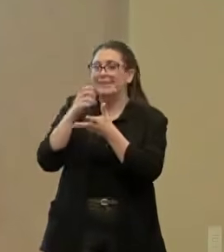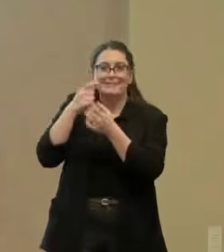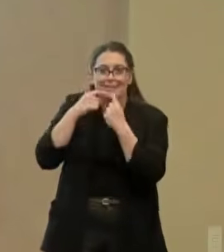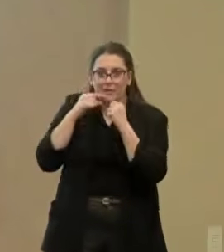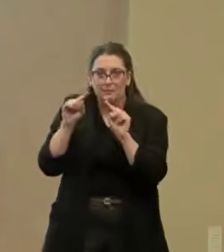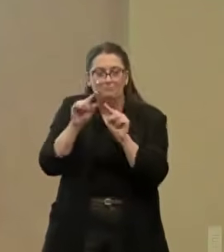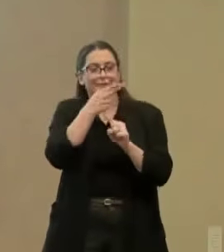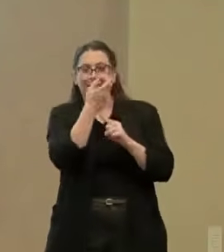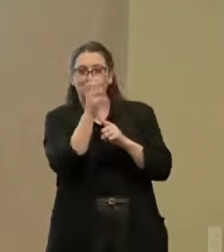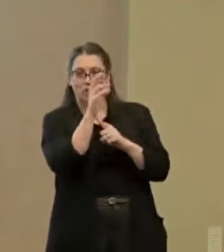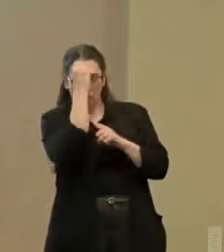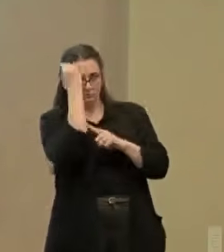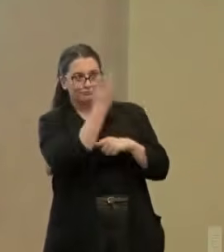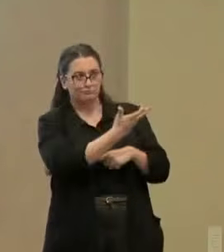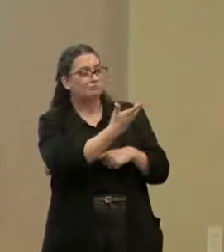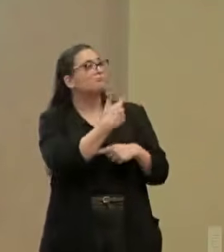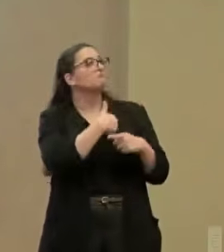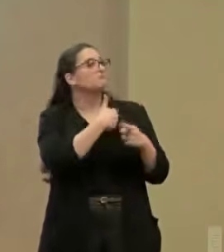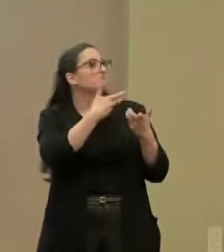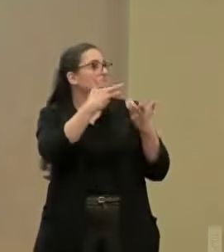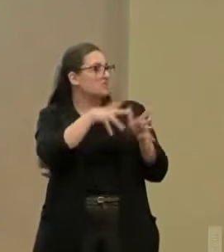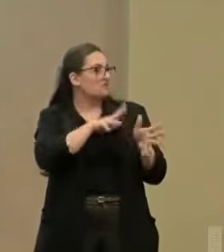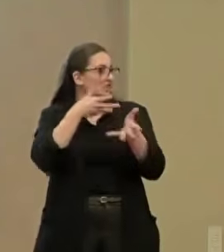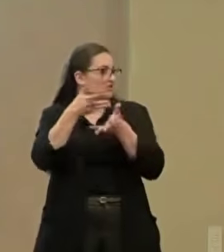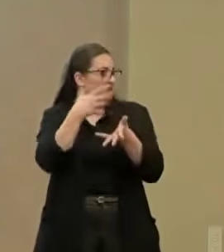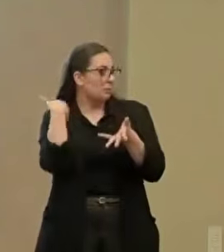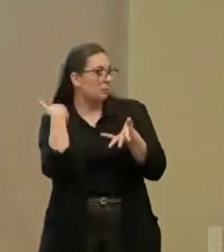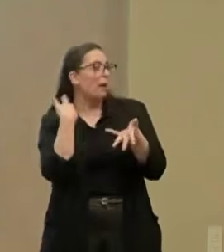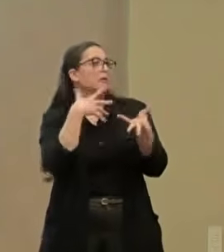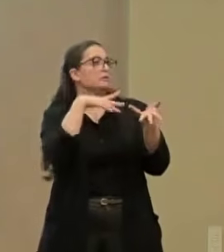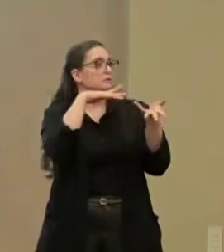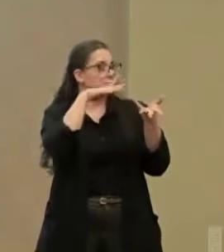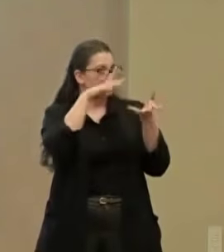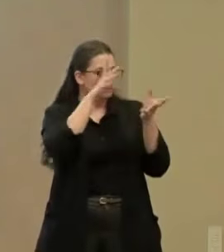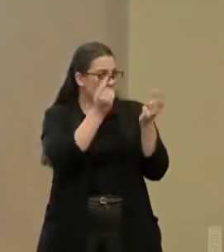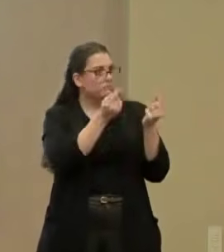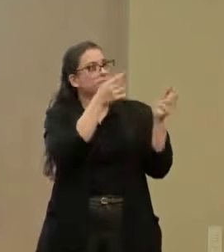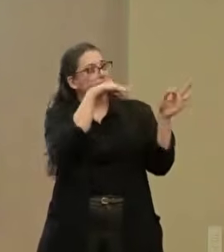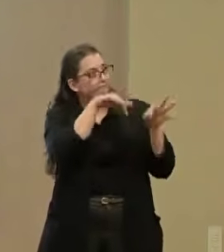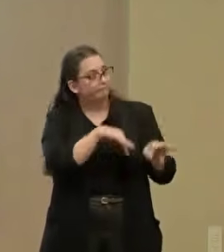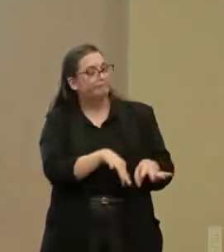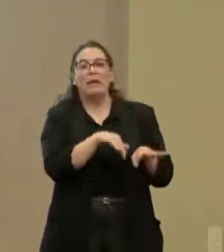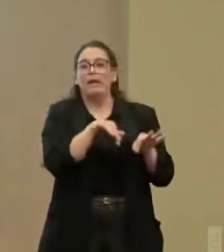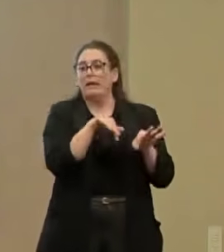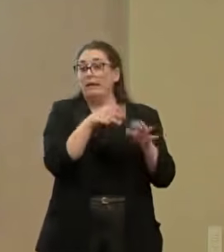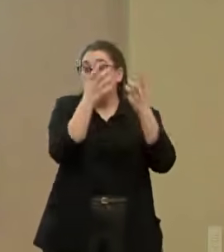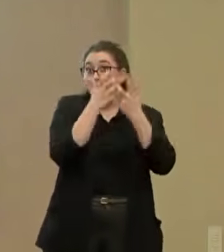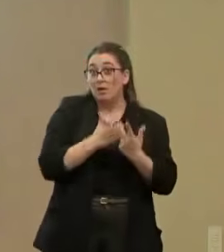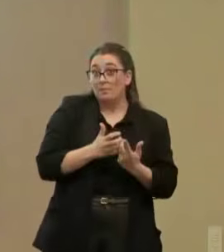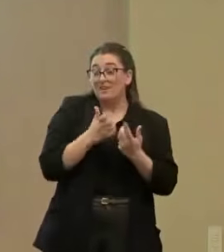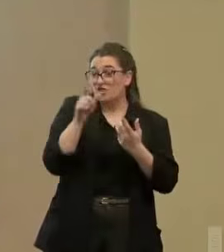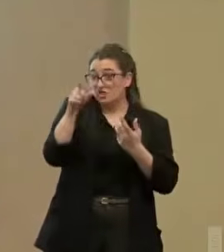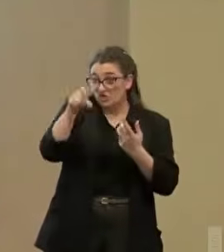to them what conversations you've already had, and then see if they can help you get the accommodations you need.